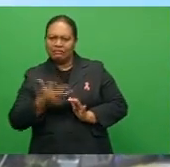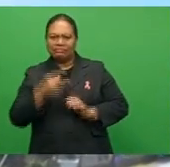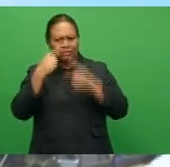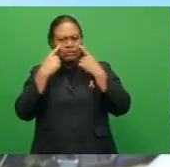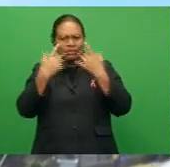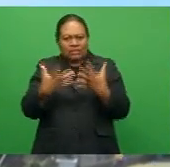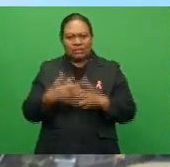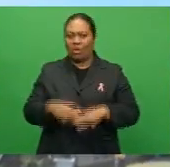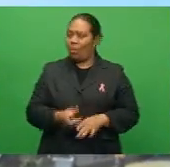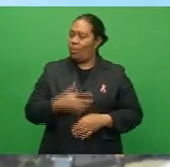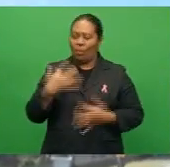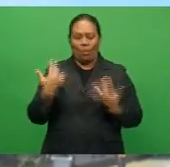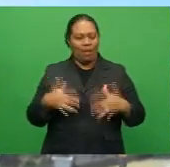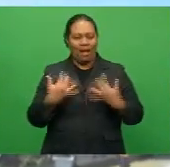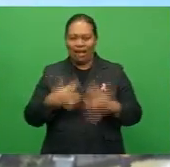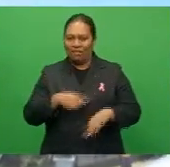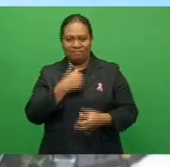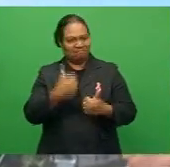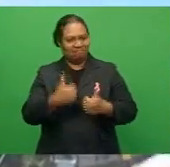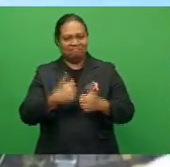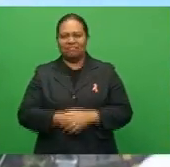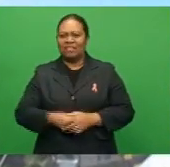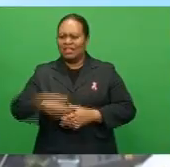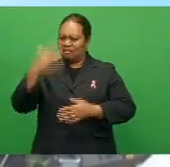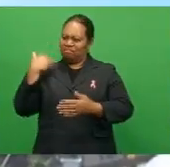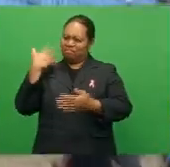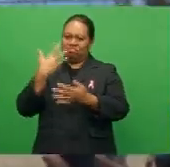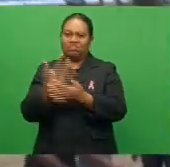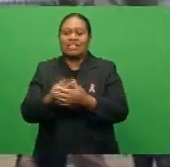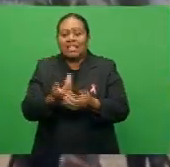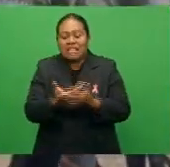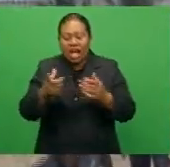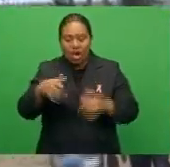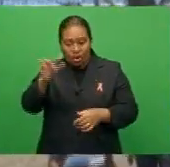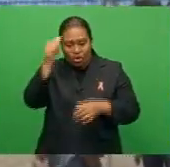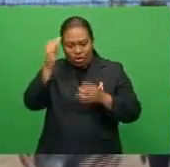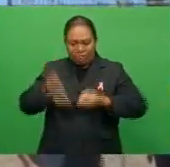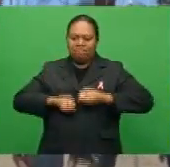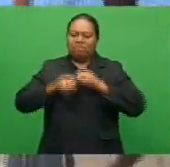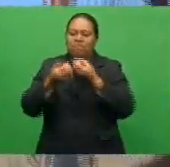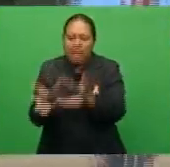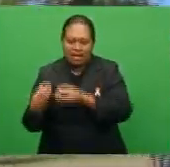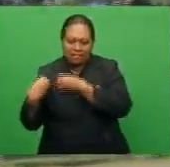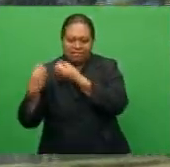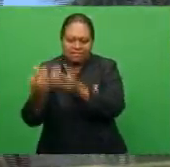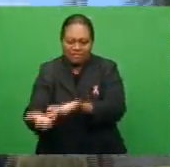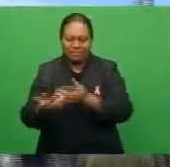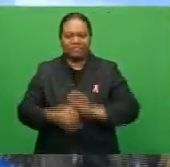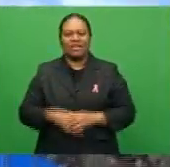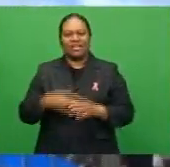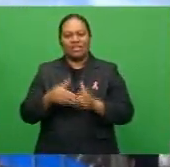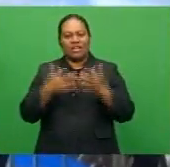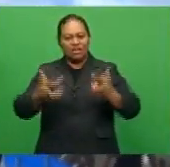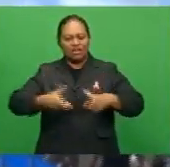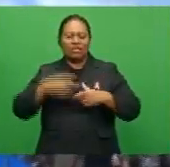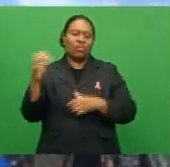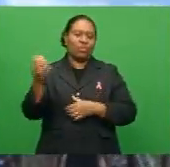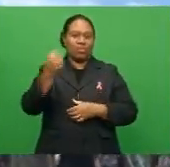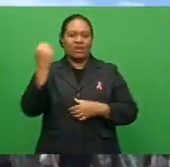an escape and a chance to chase their passion. The 2020 Club Championship sees players from different backgrounds and various age